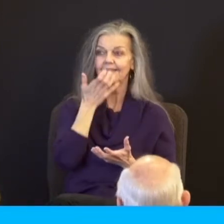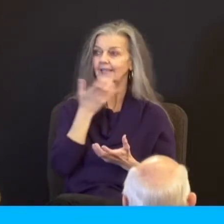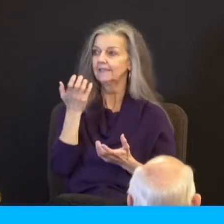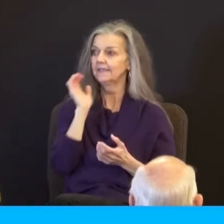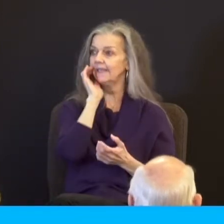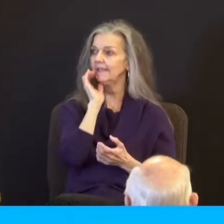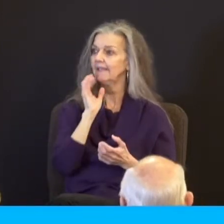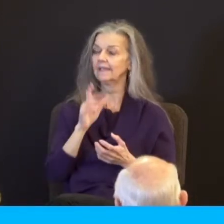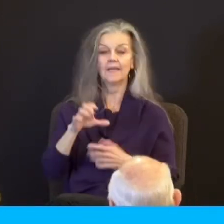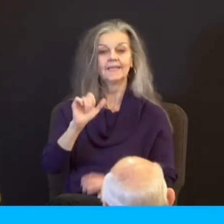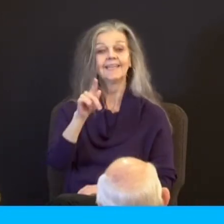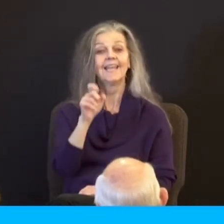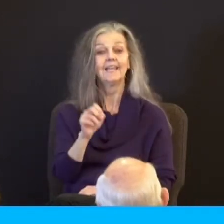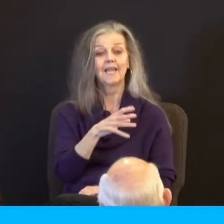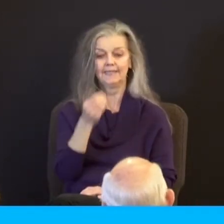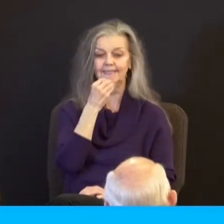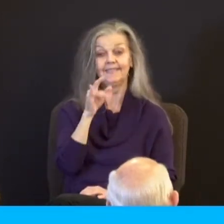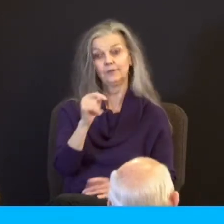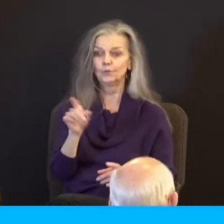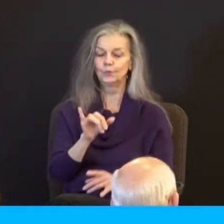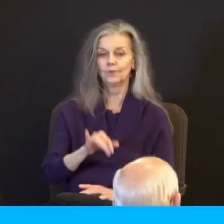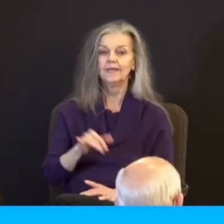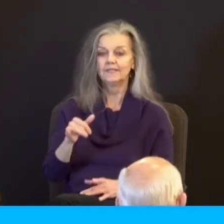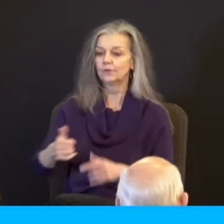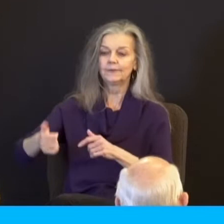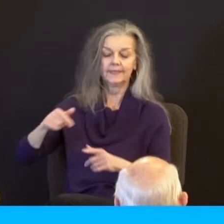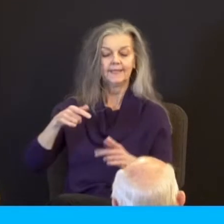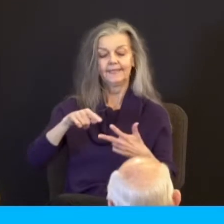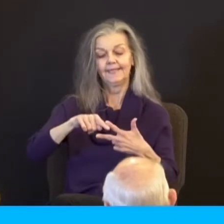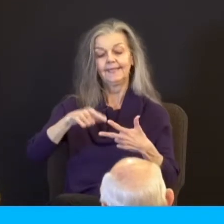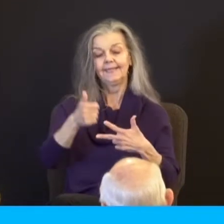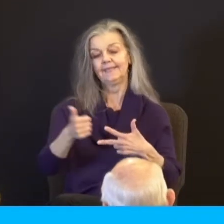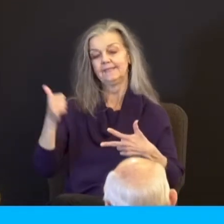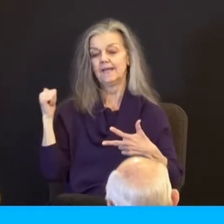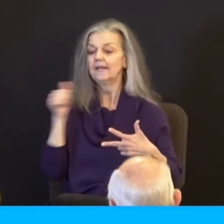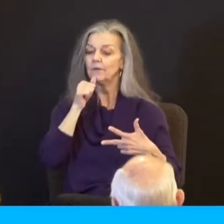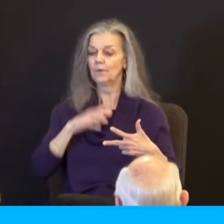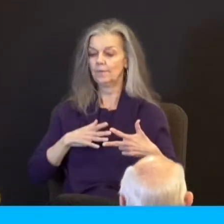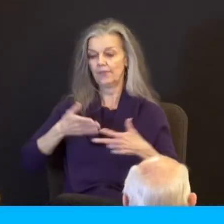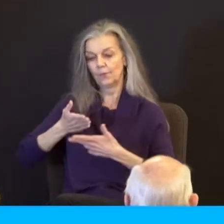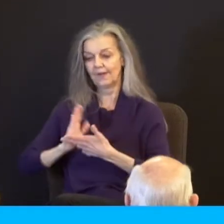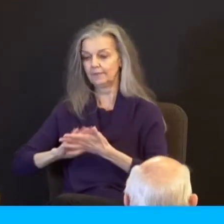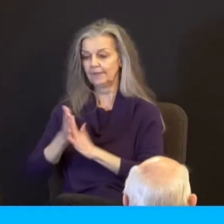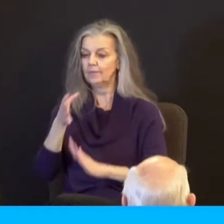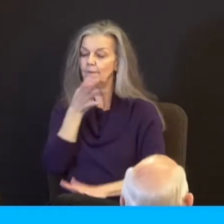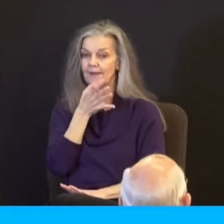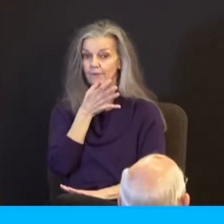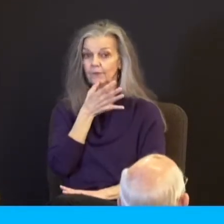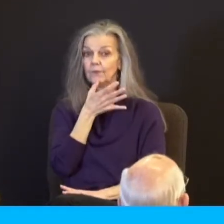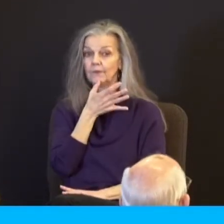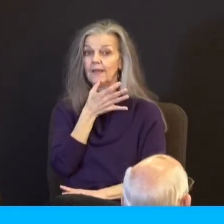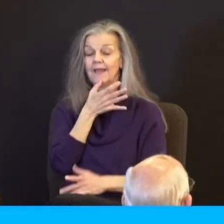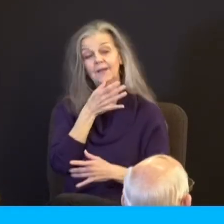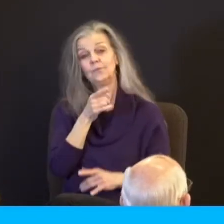eating it too, denying her the right as a mother to having children, and in her old age, that is basically her safety net to care